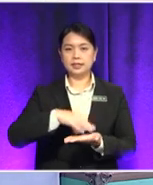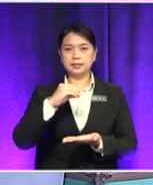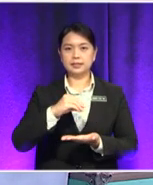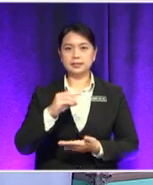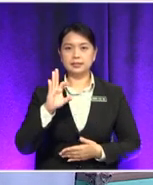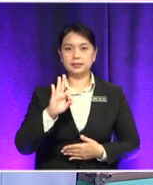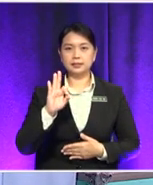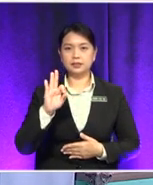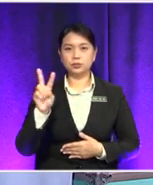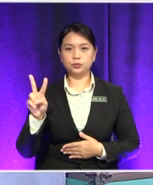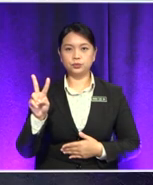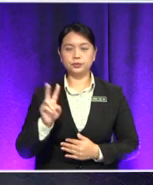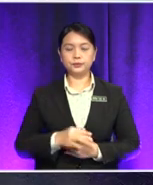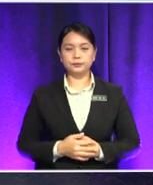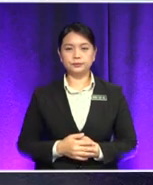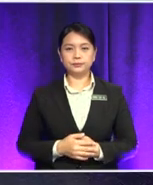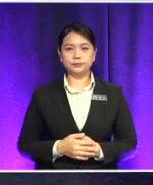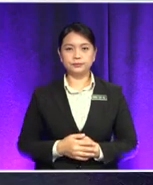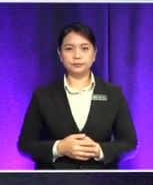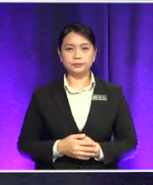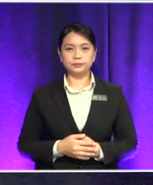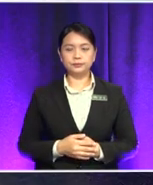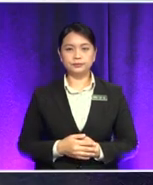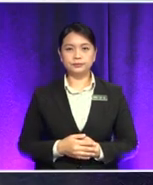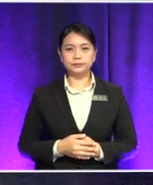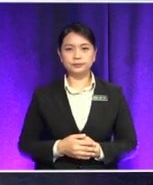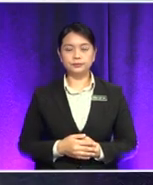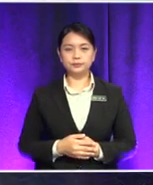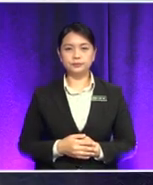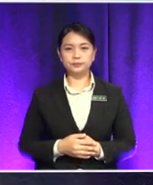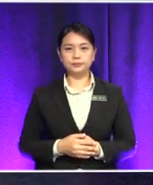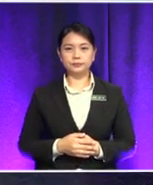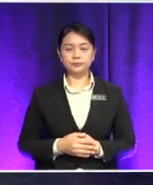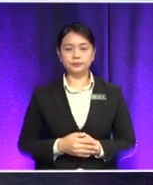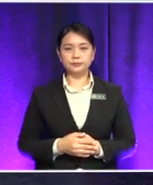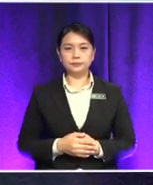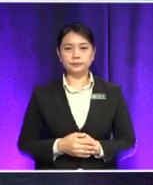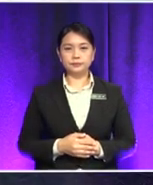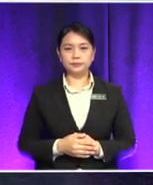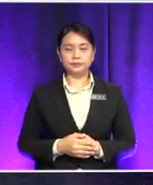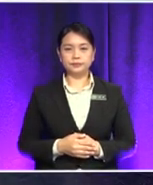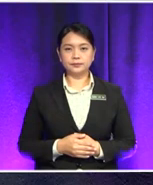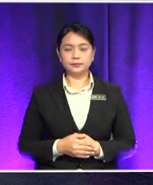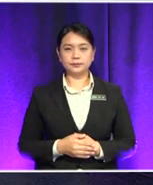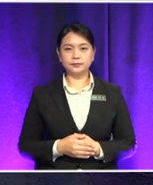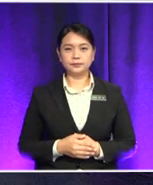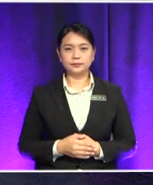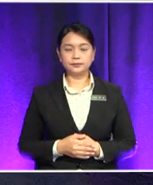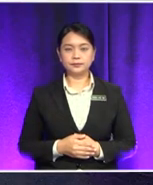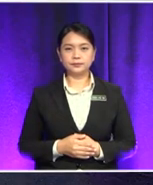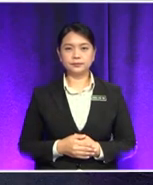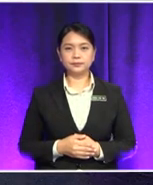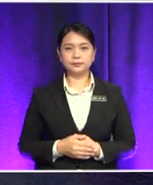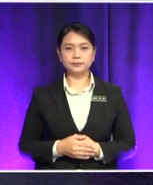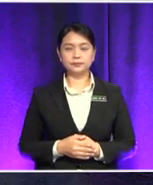Okay? All right, that's very interesting. Health and the environment. Yeah. Two very key topics. Yes. So, shall we start with our